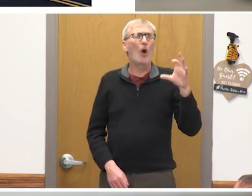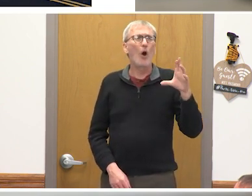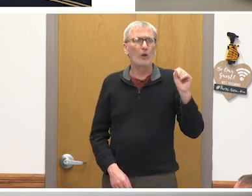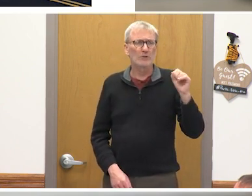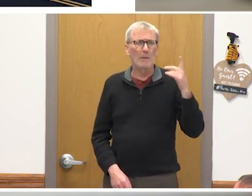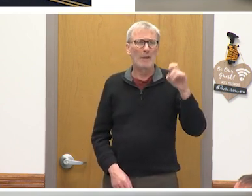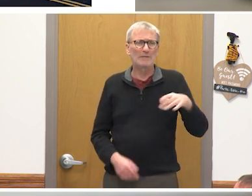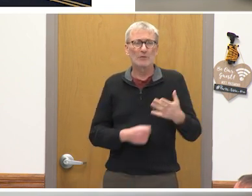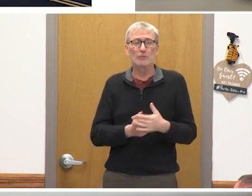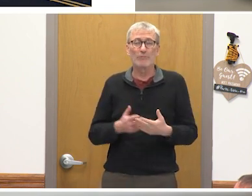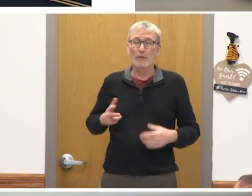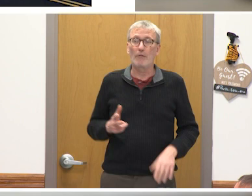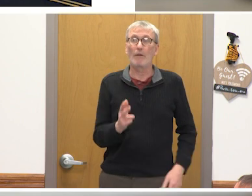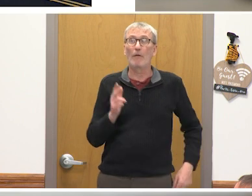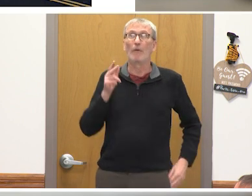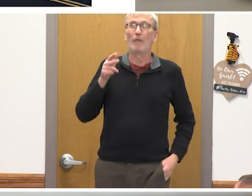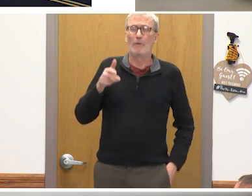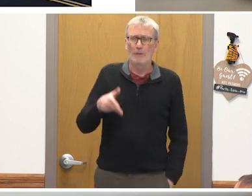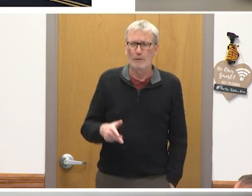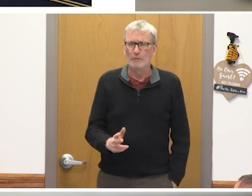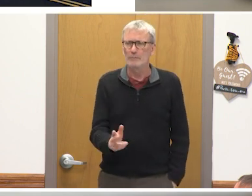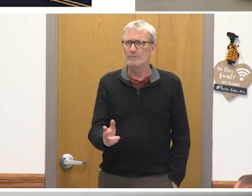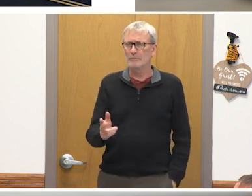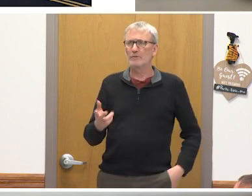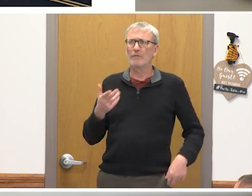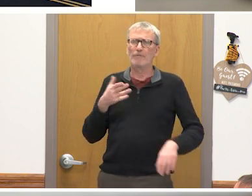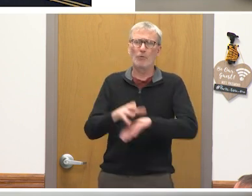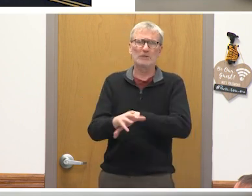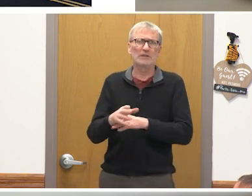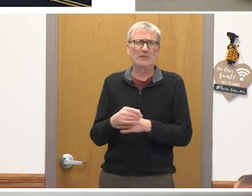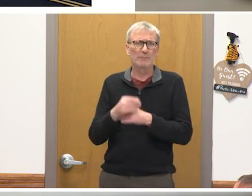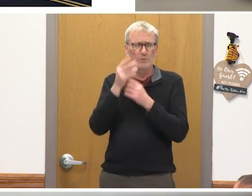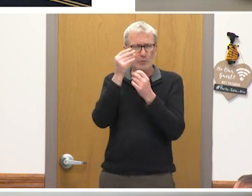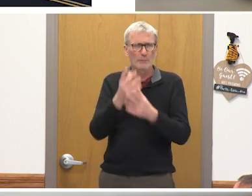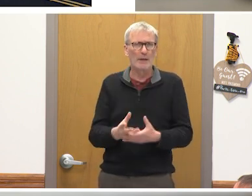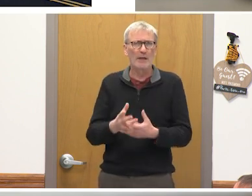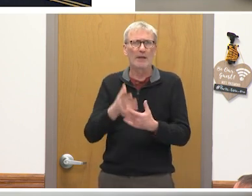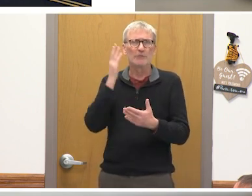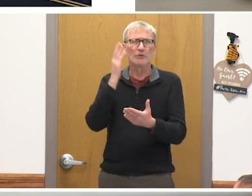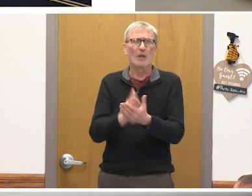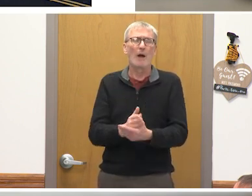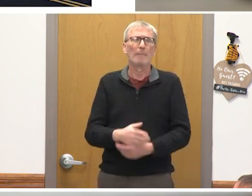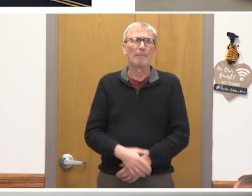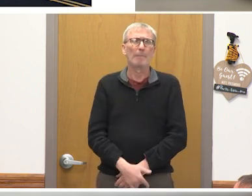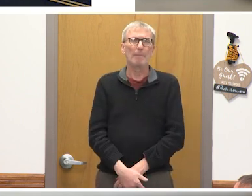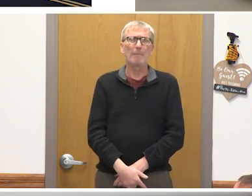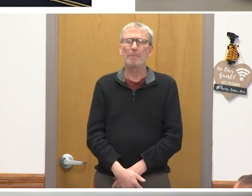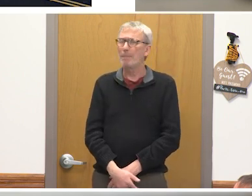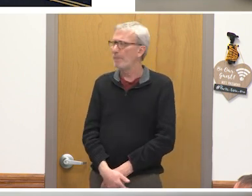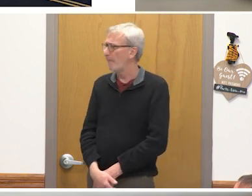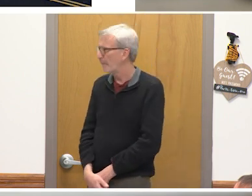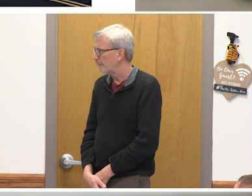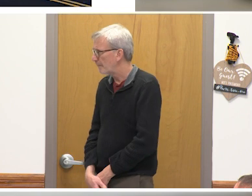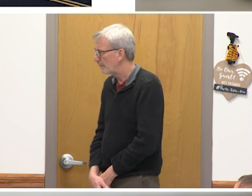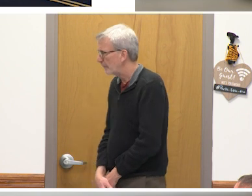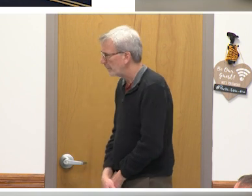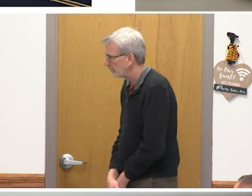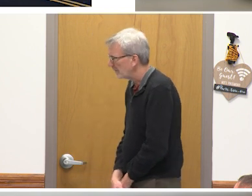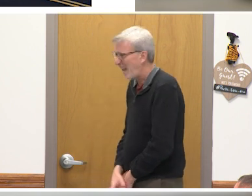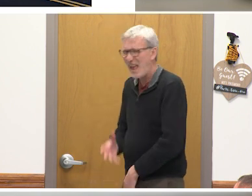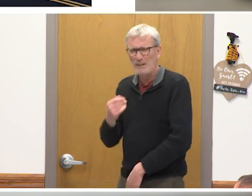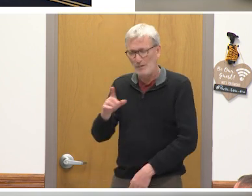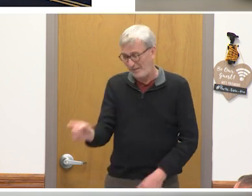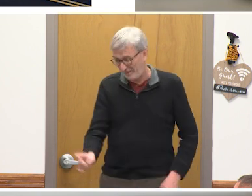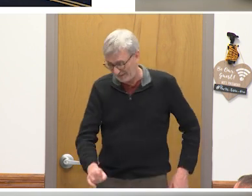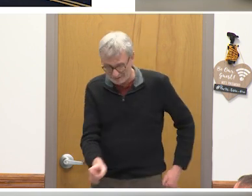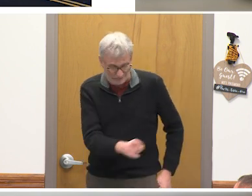slow down as they're approaching it, which also helps induce that yielding compliance and coming to a stop. And then lastly, there's some pavement markings added